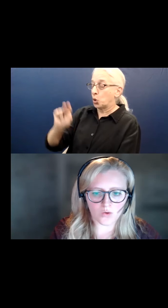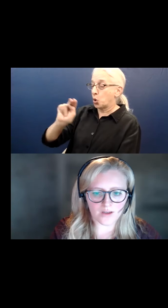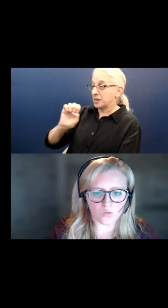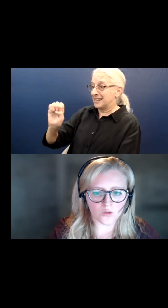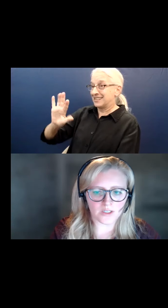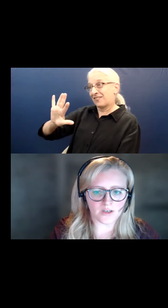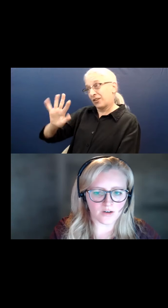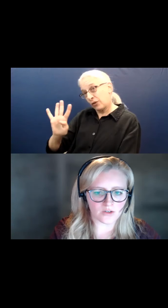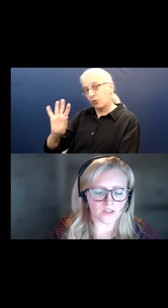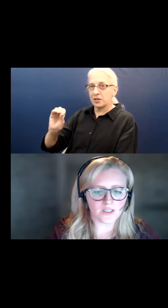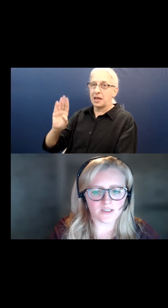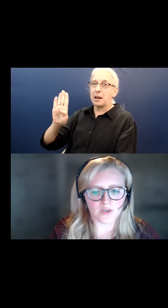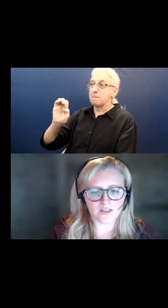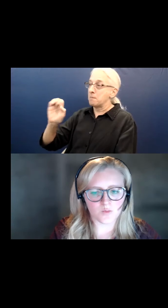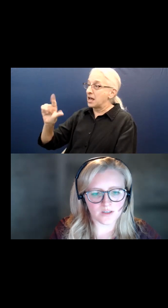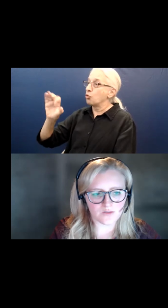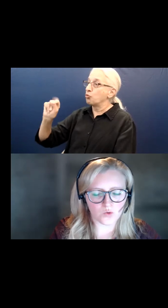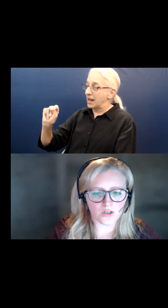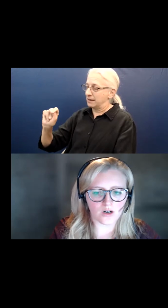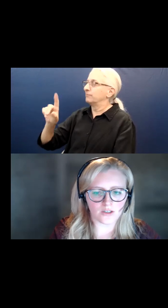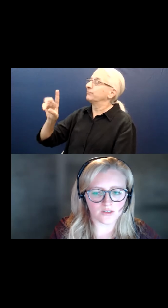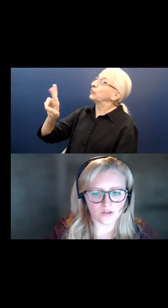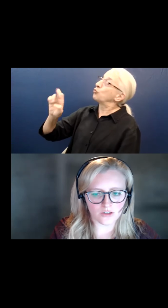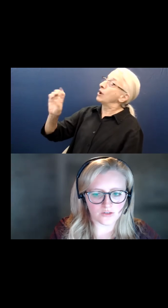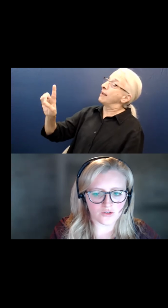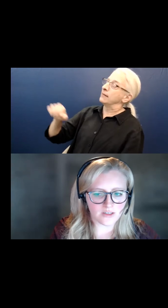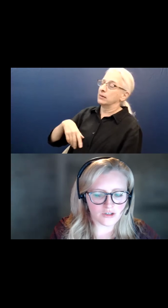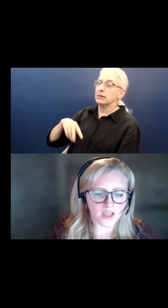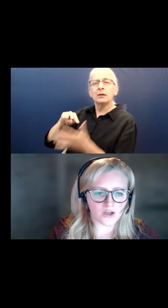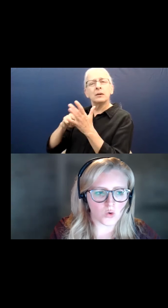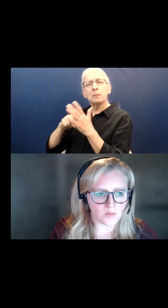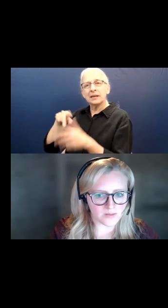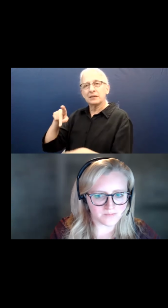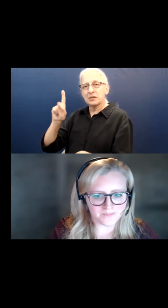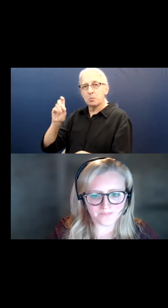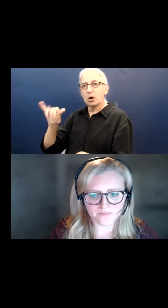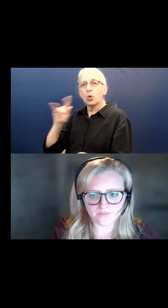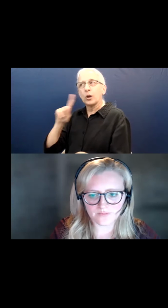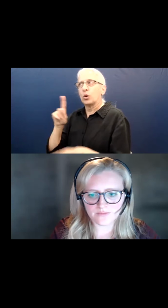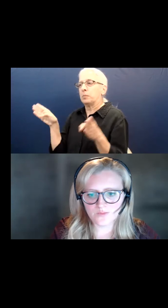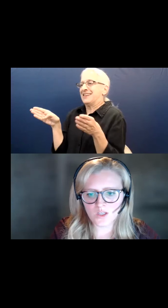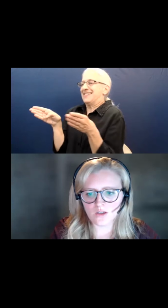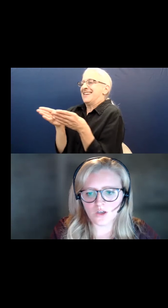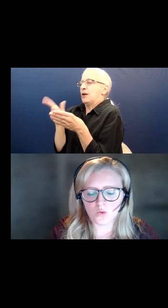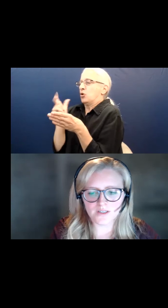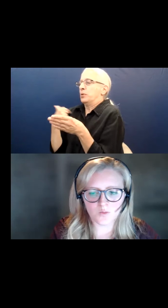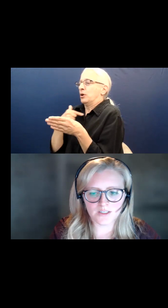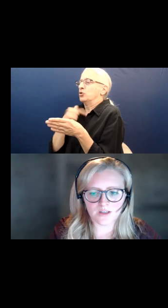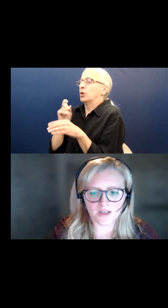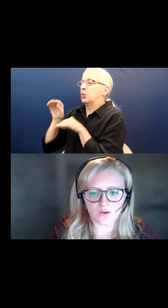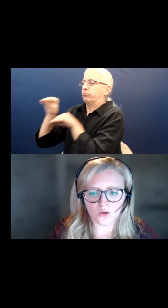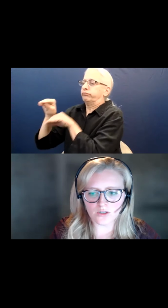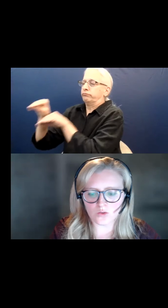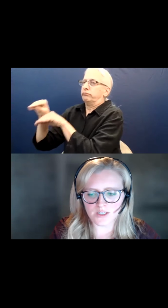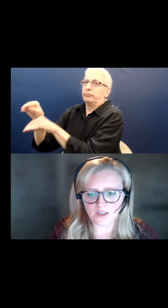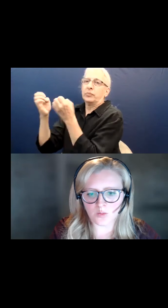Sammamish Parkway will be narrowed to make space for our construction trench and equipment. We expect